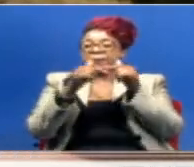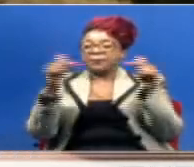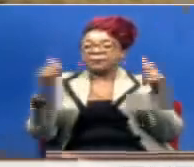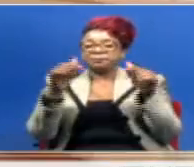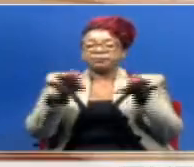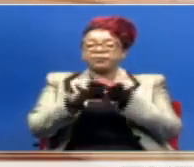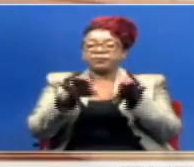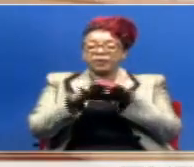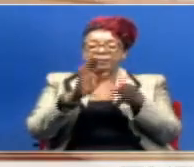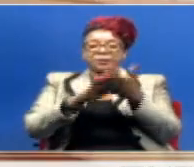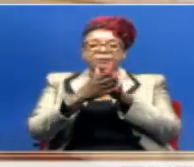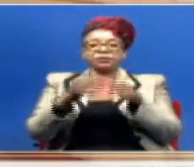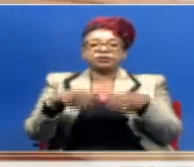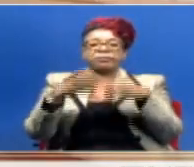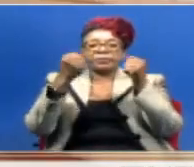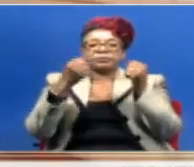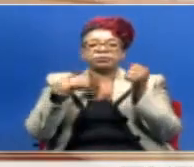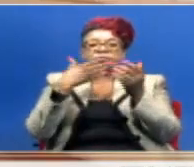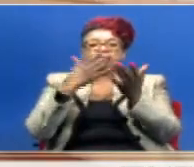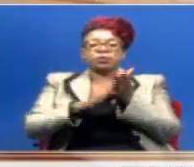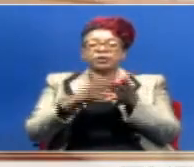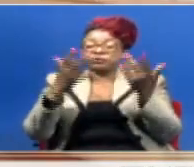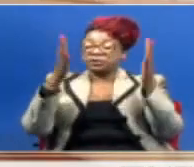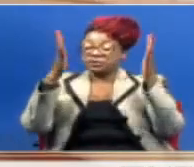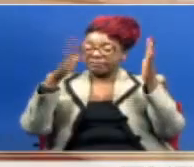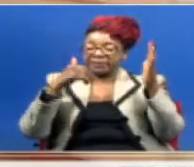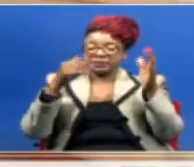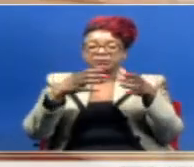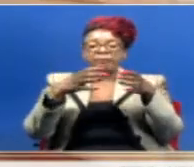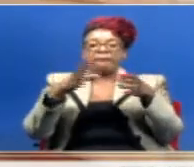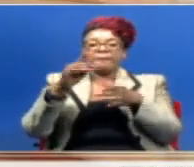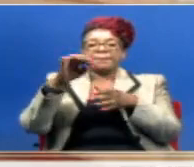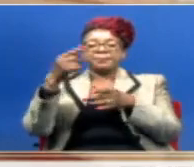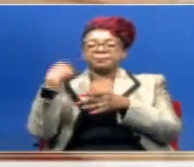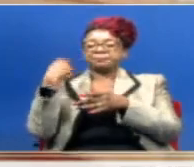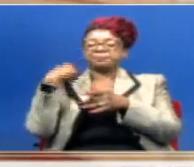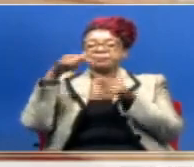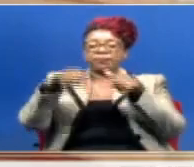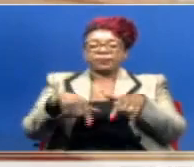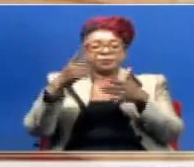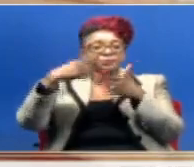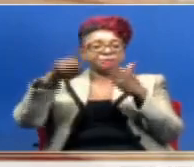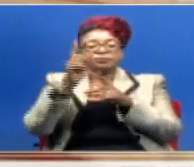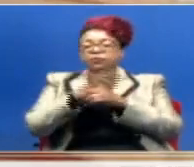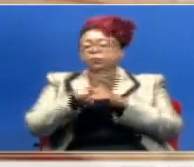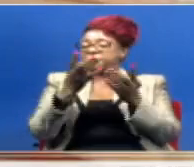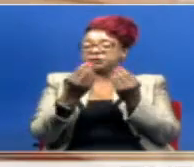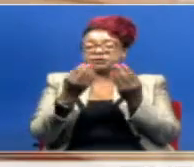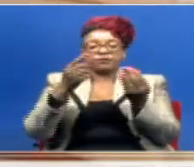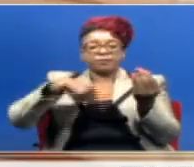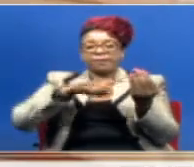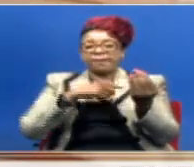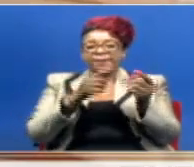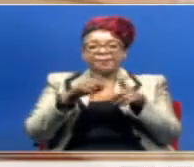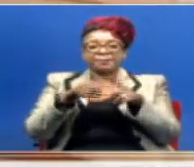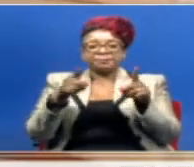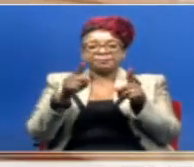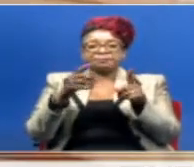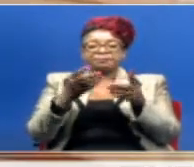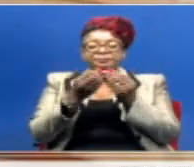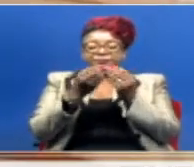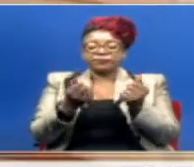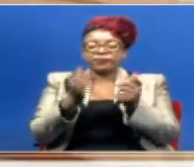year. First, I'd like to congratulate my teammates for yesterday and today's win. They were not easy matches for us. We've met those teams before.